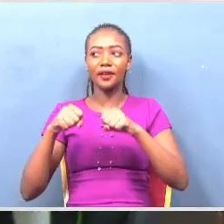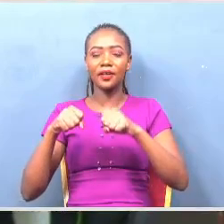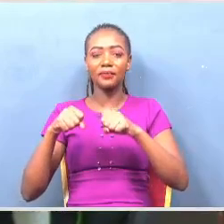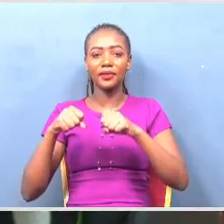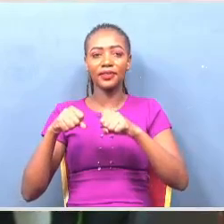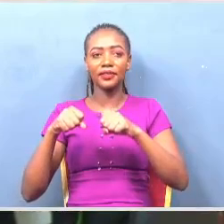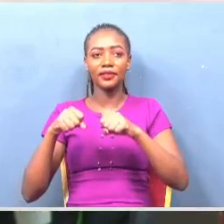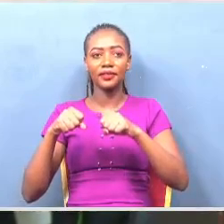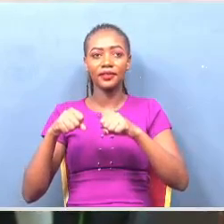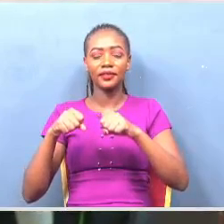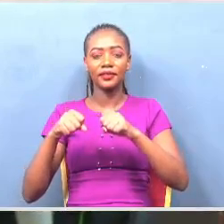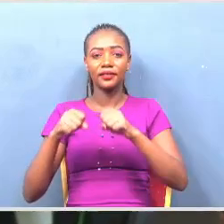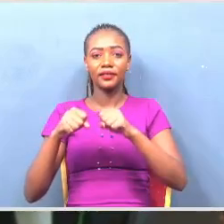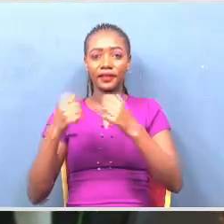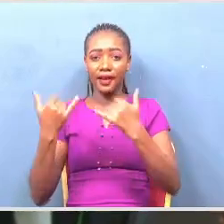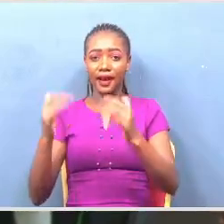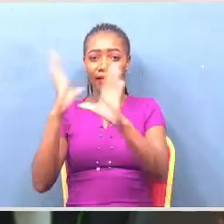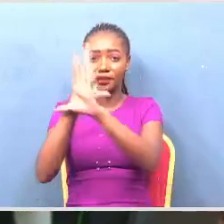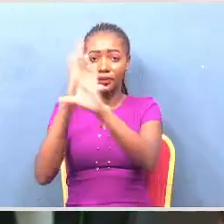of the Republic of Kenya.